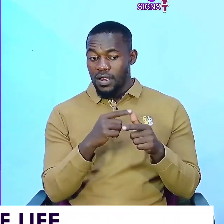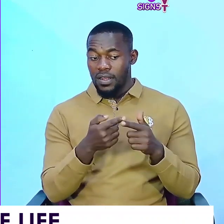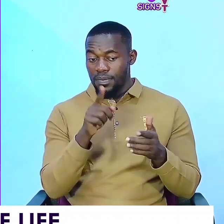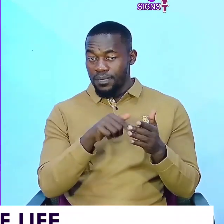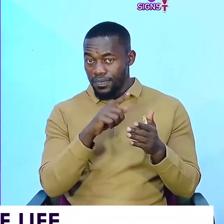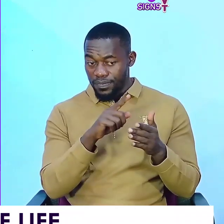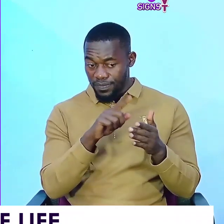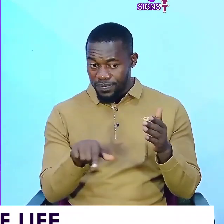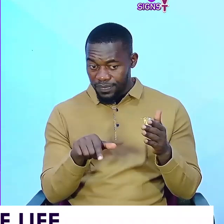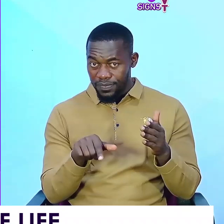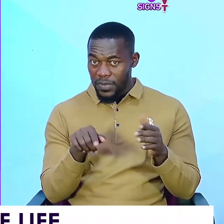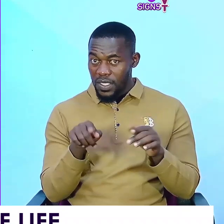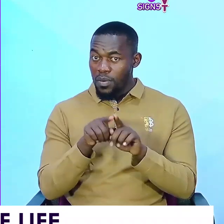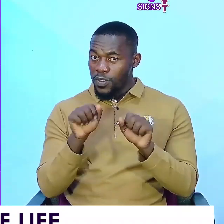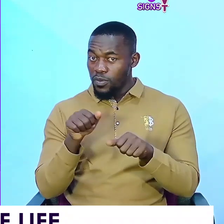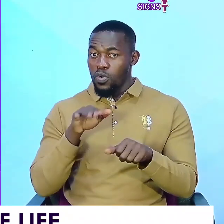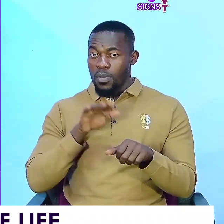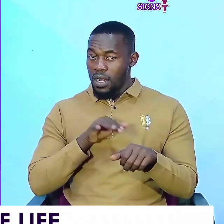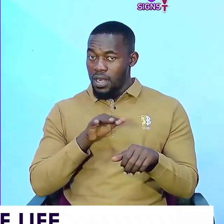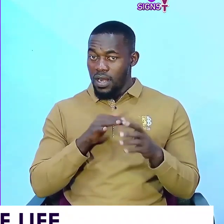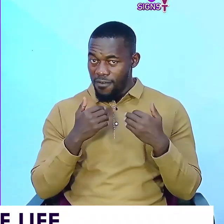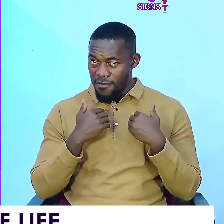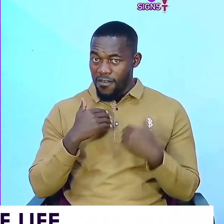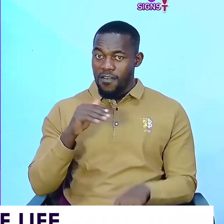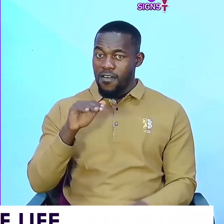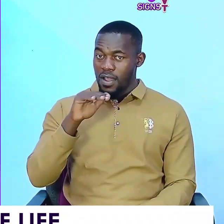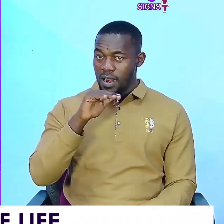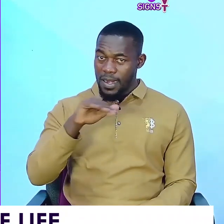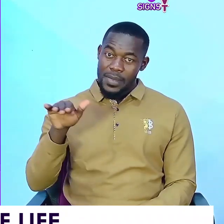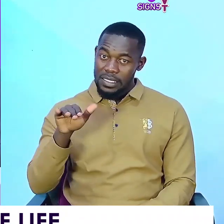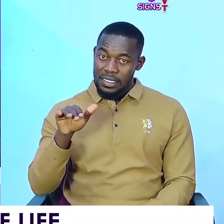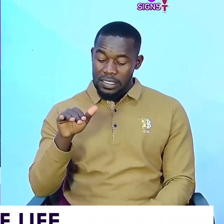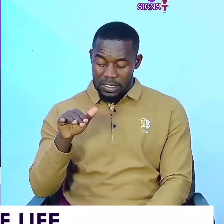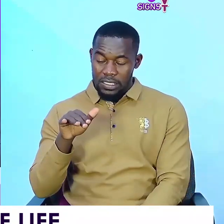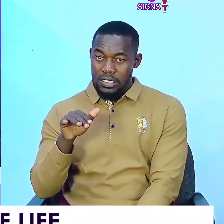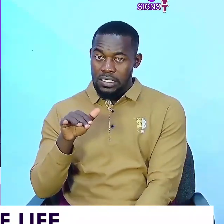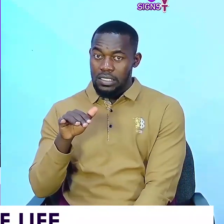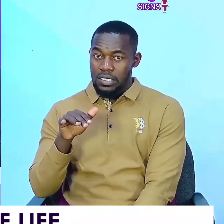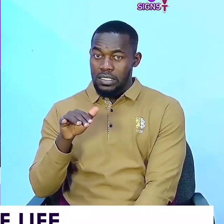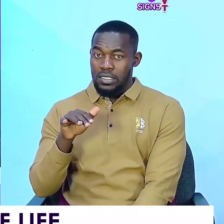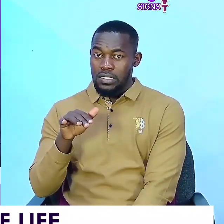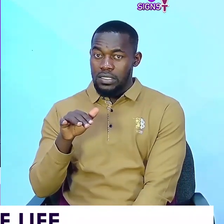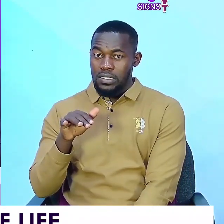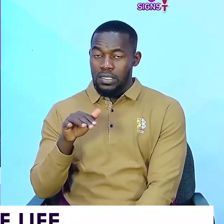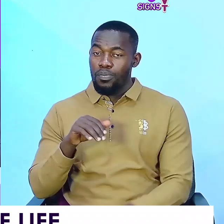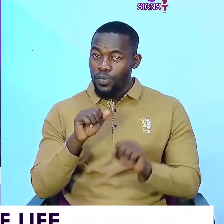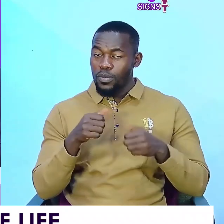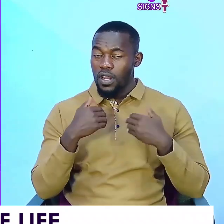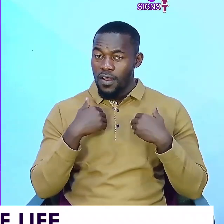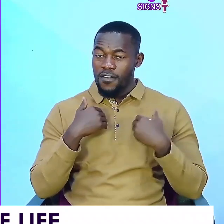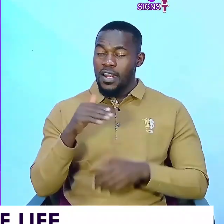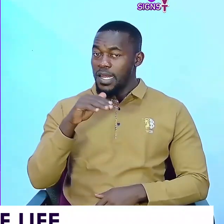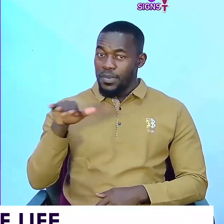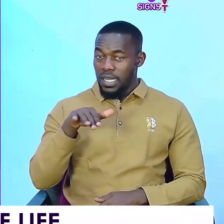this boundary, that is it? Is it realistic to have boundaries in a relationship? I'm talking about a